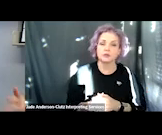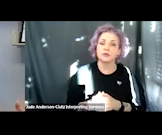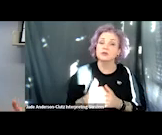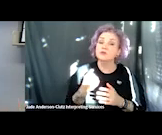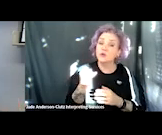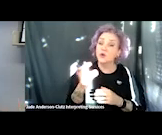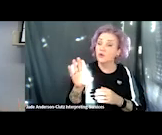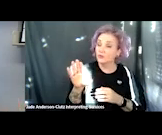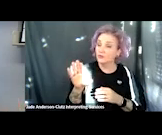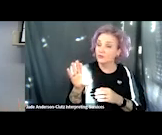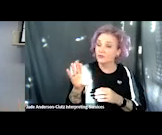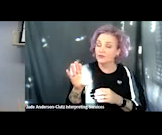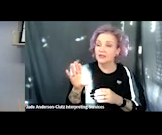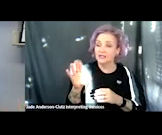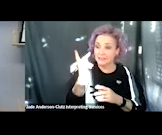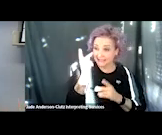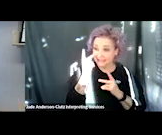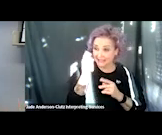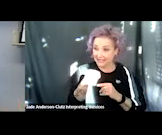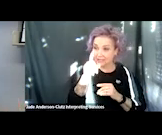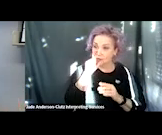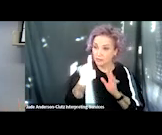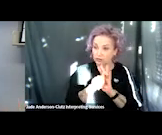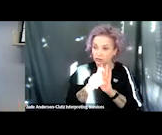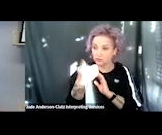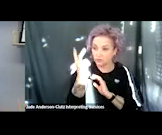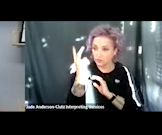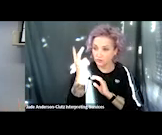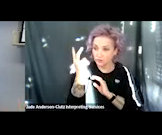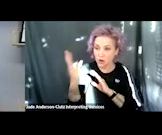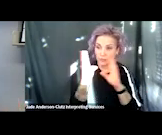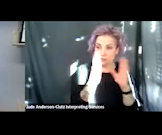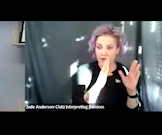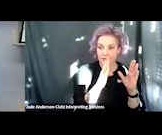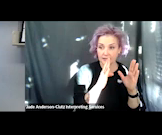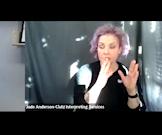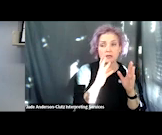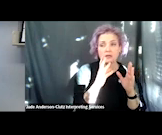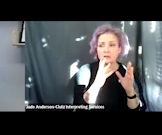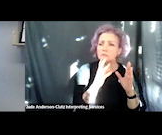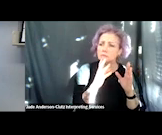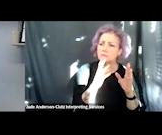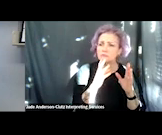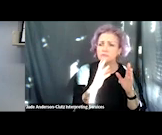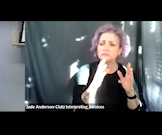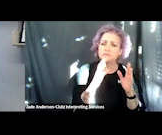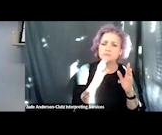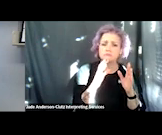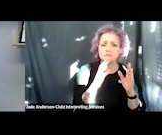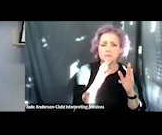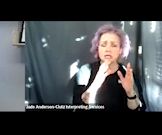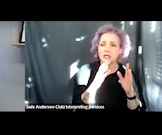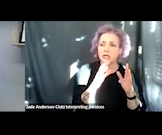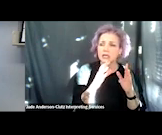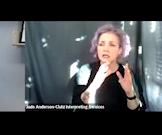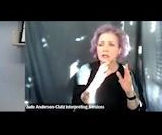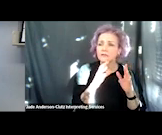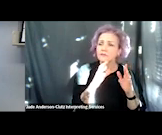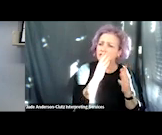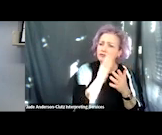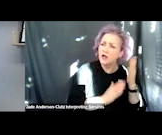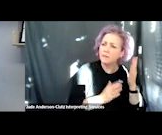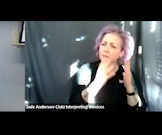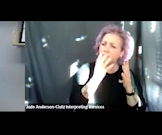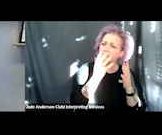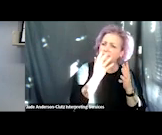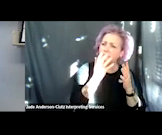person, which is a lot less busy, this doesn't have as much sensory input. But to someone who has impairments